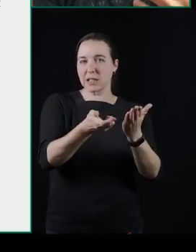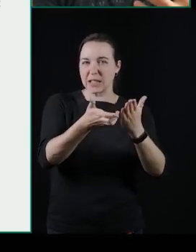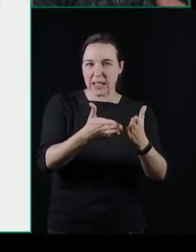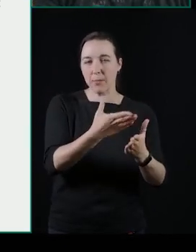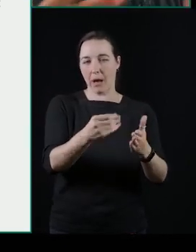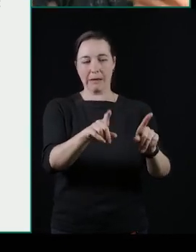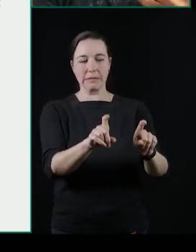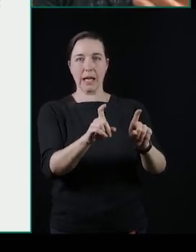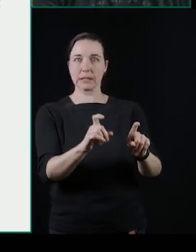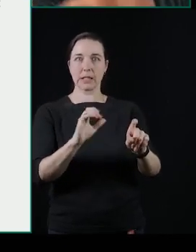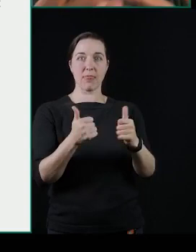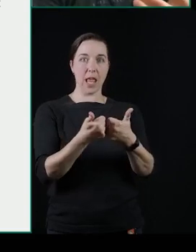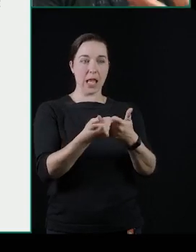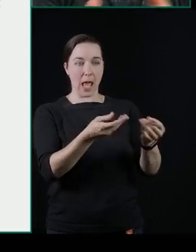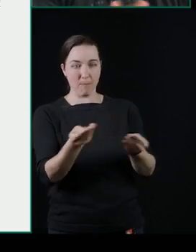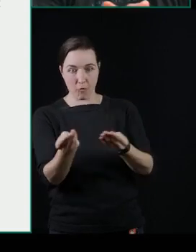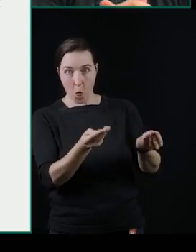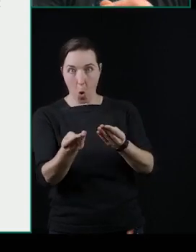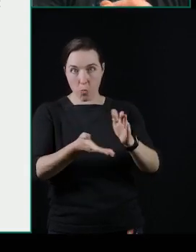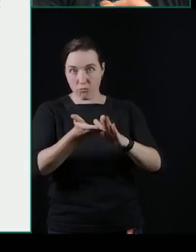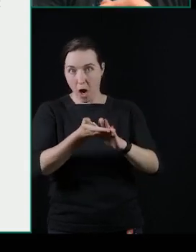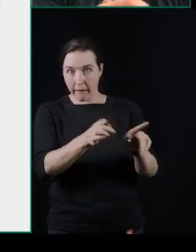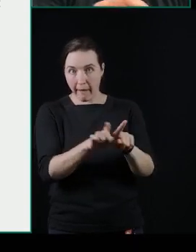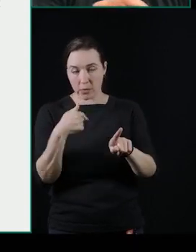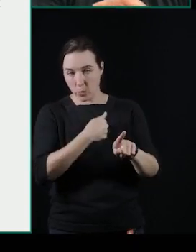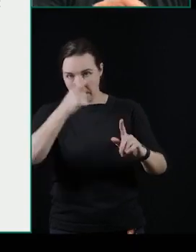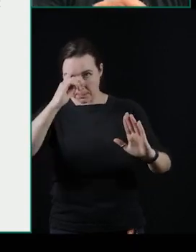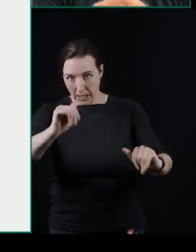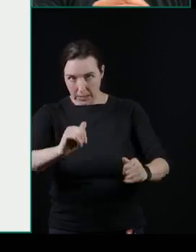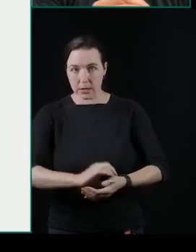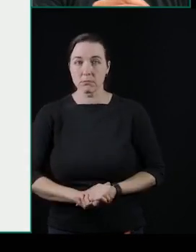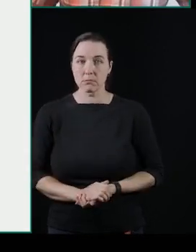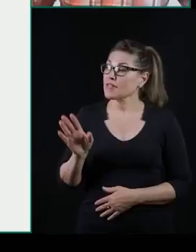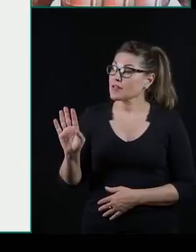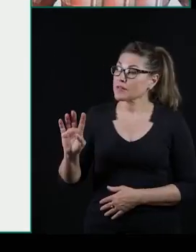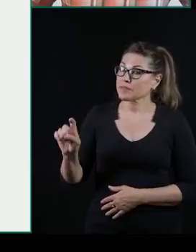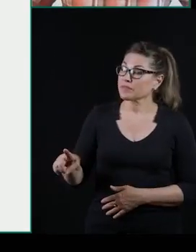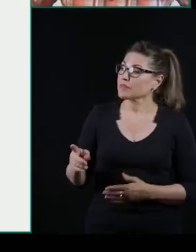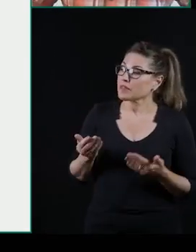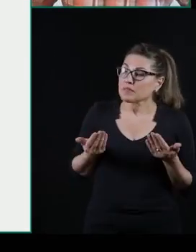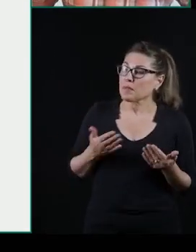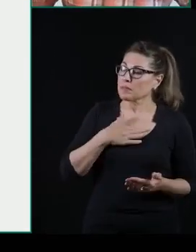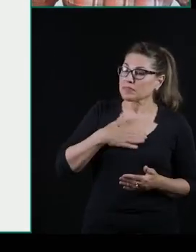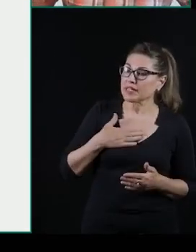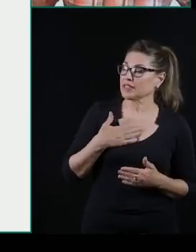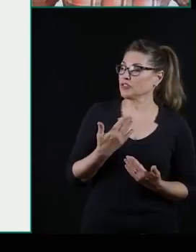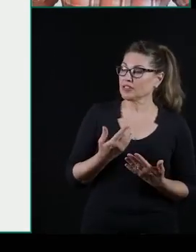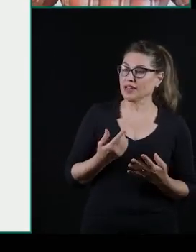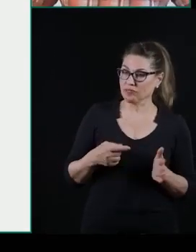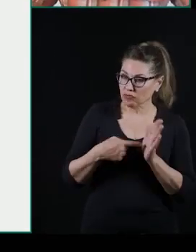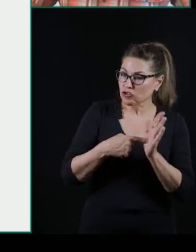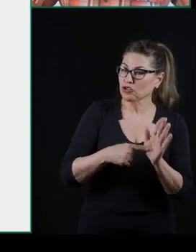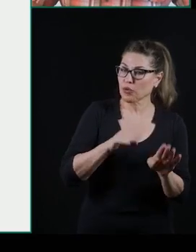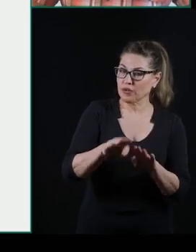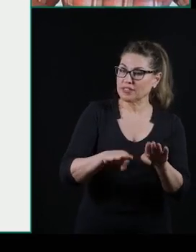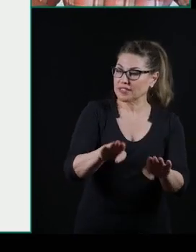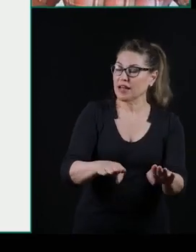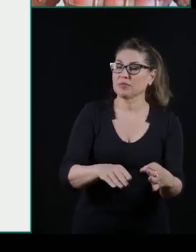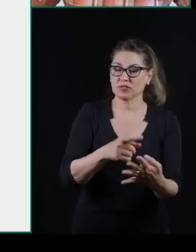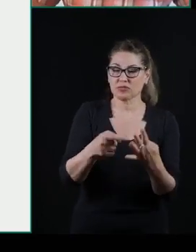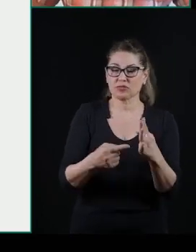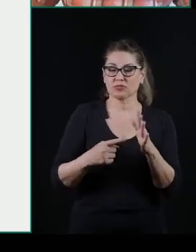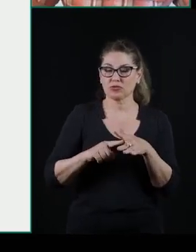allocate a server and test that our game flow is working as expected. Dimitris, let's please walk through these steps